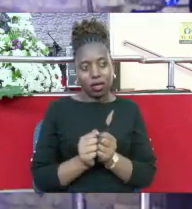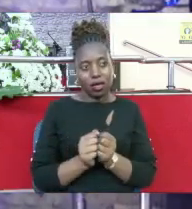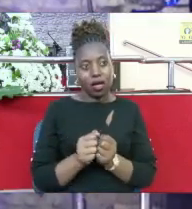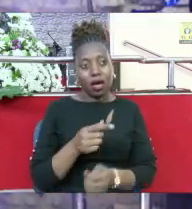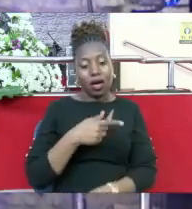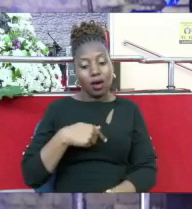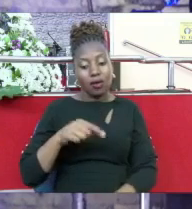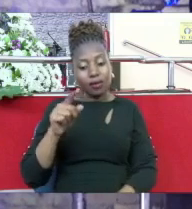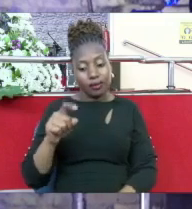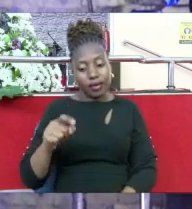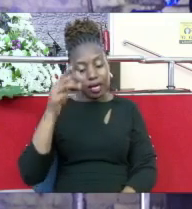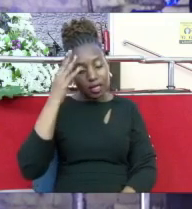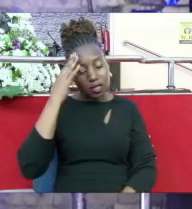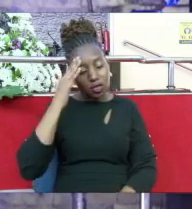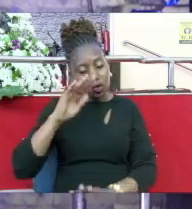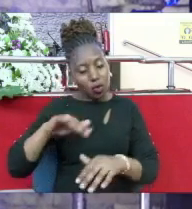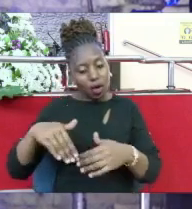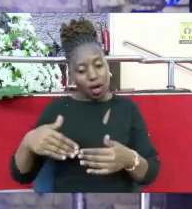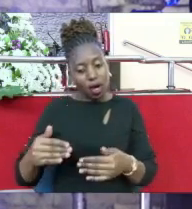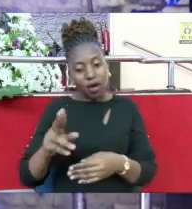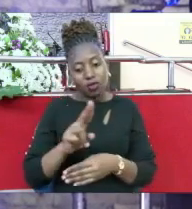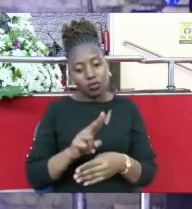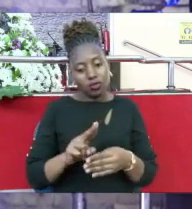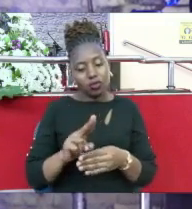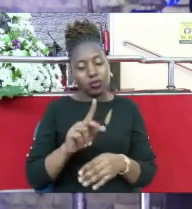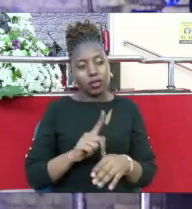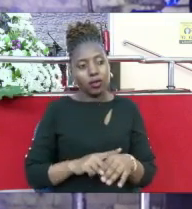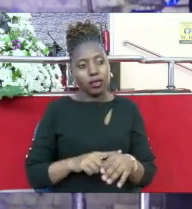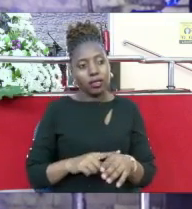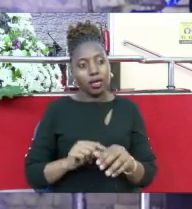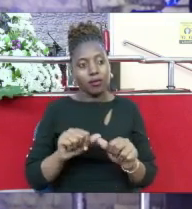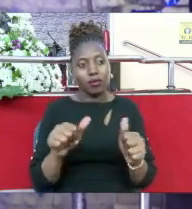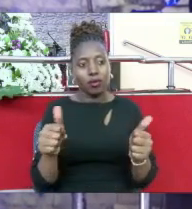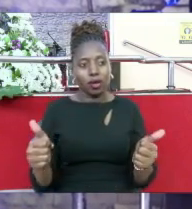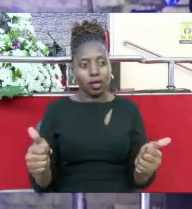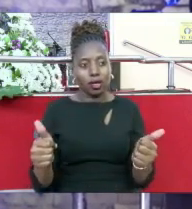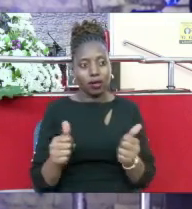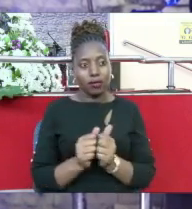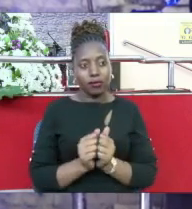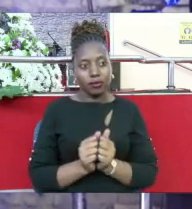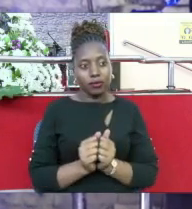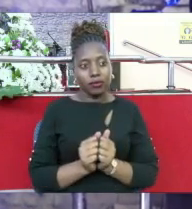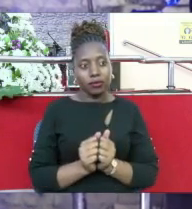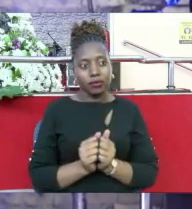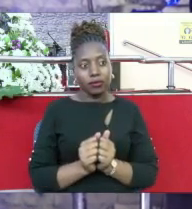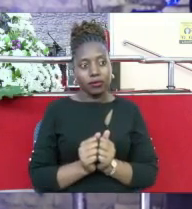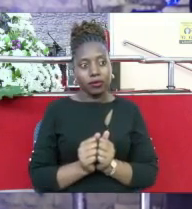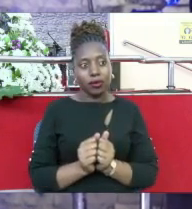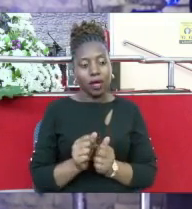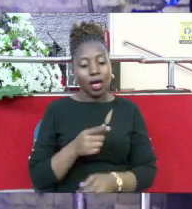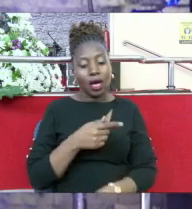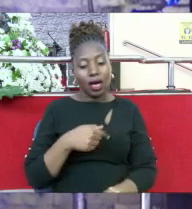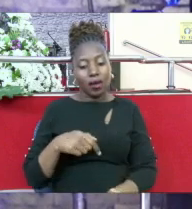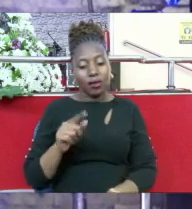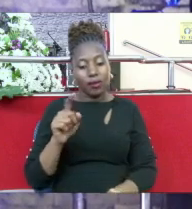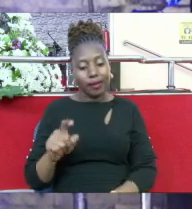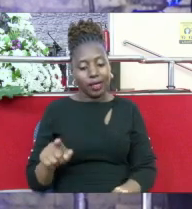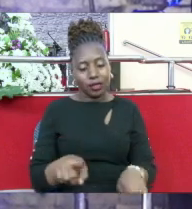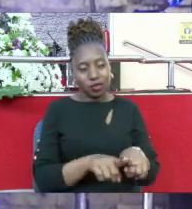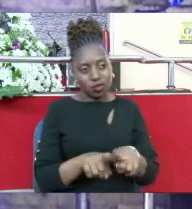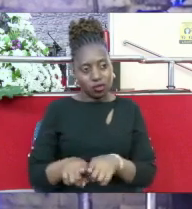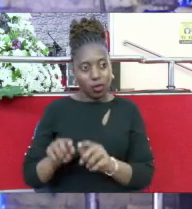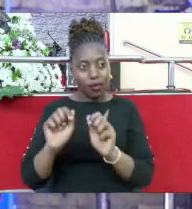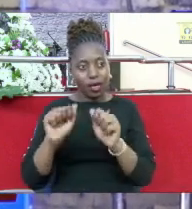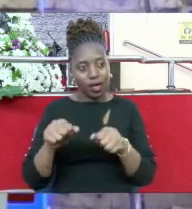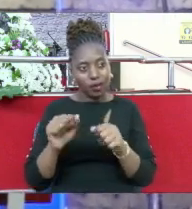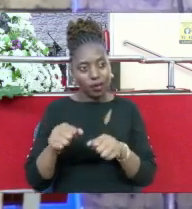to know how to use our time well. Tunastahili kujua vile tunaweza tumia wakati wetu vizuri. And we should also be able to